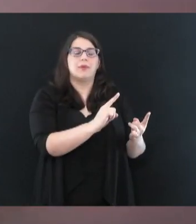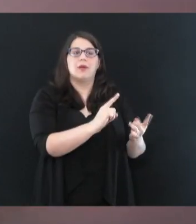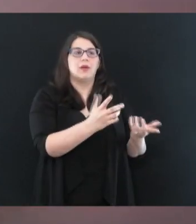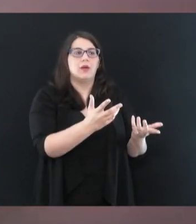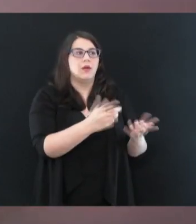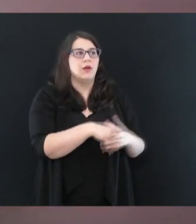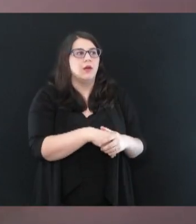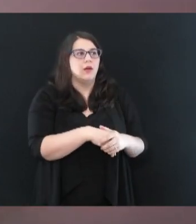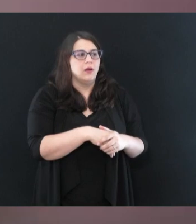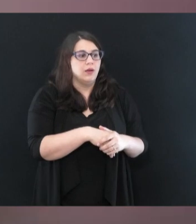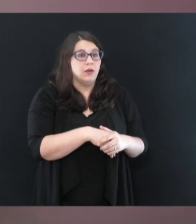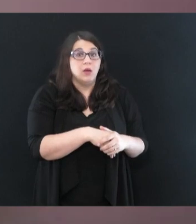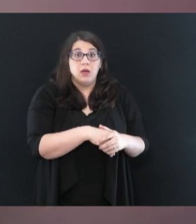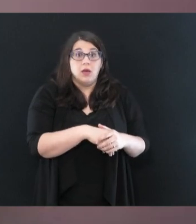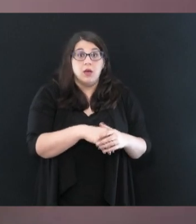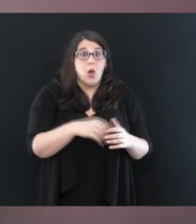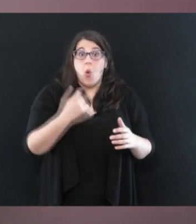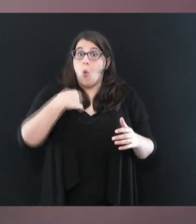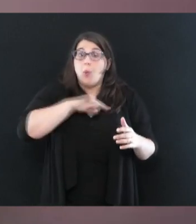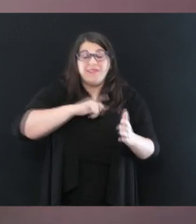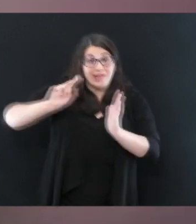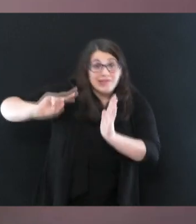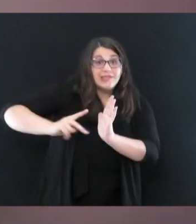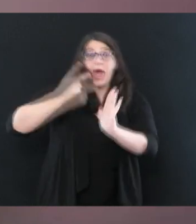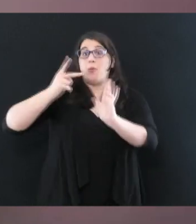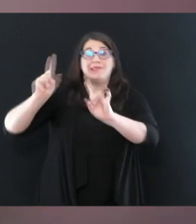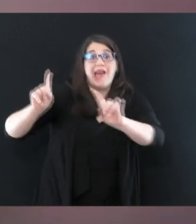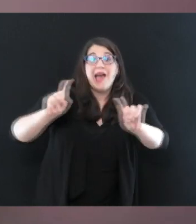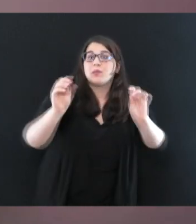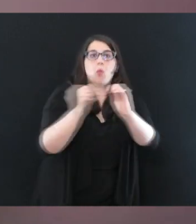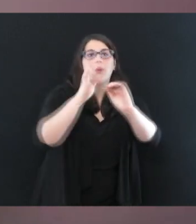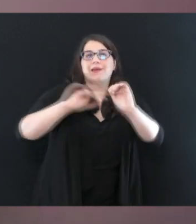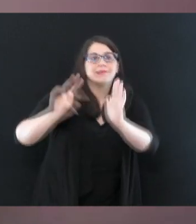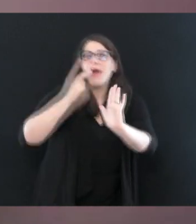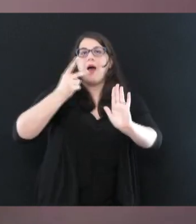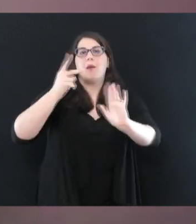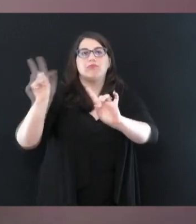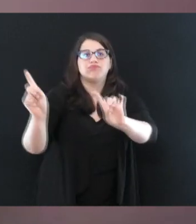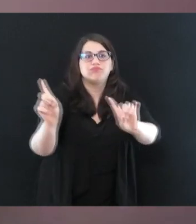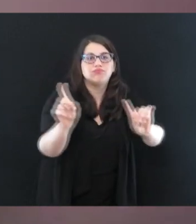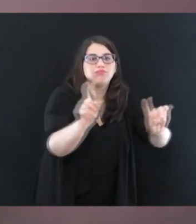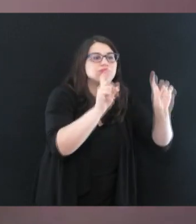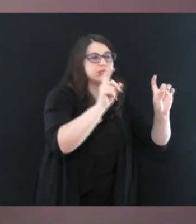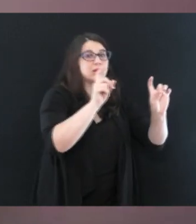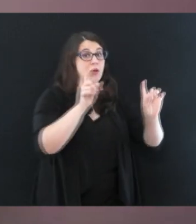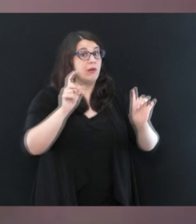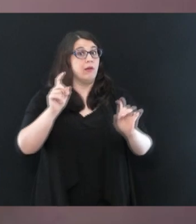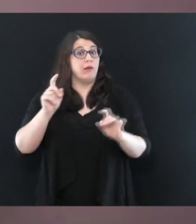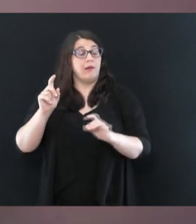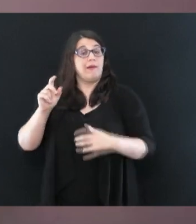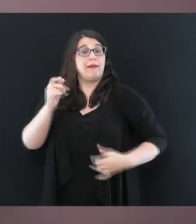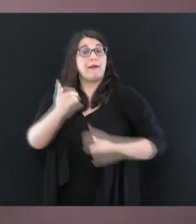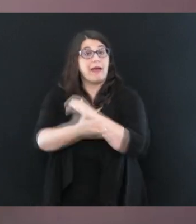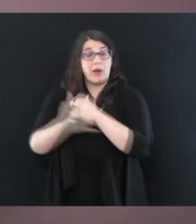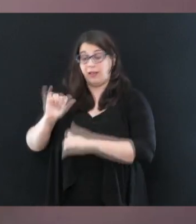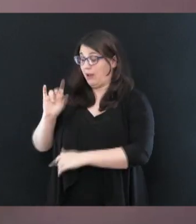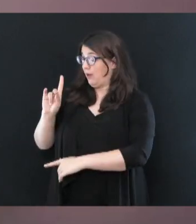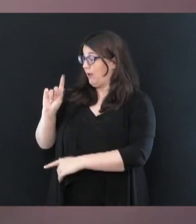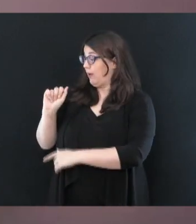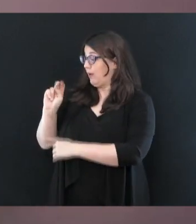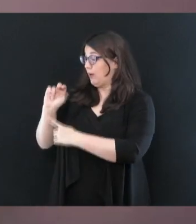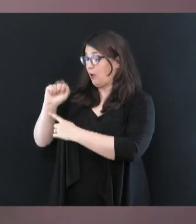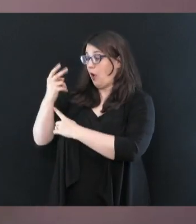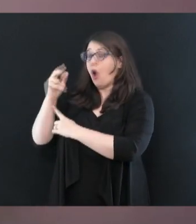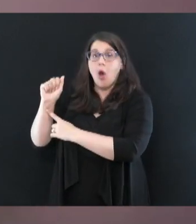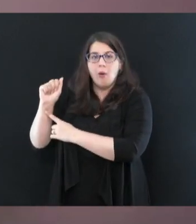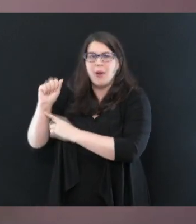we've changed the metric. And for counties like Kanawha County, as the governor said, it provides an incentive for them to